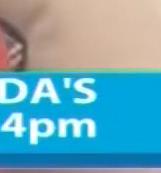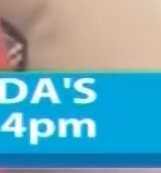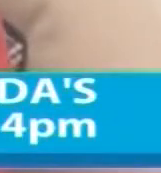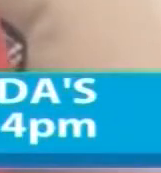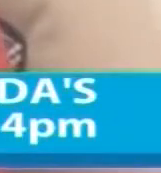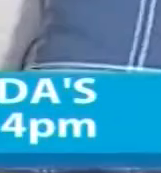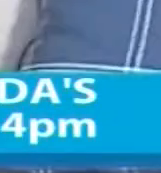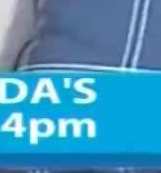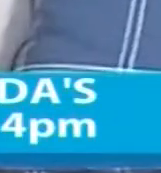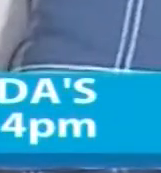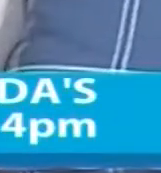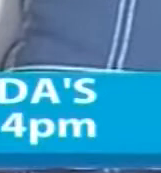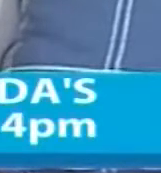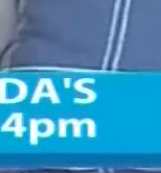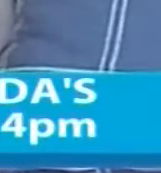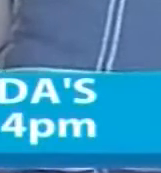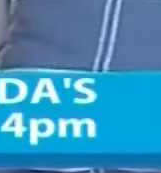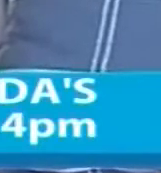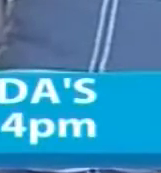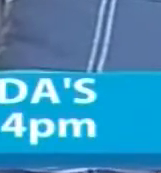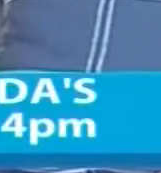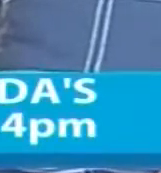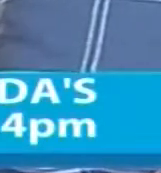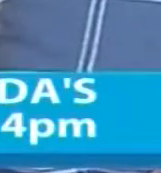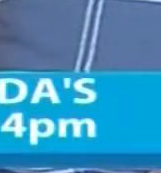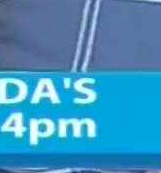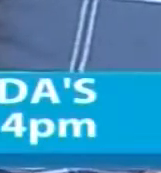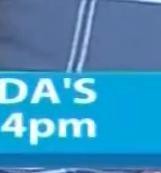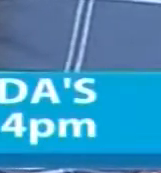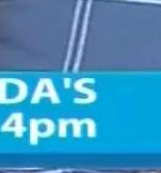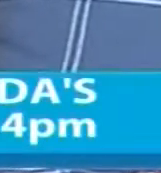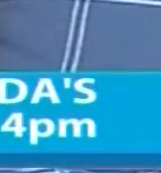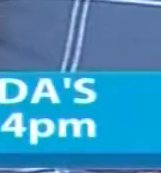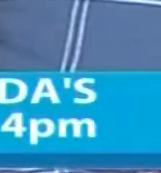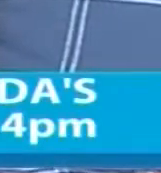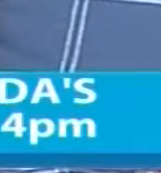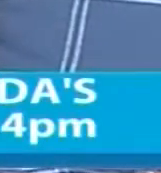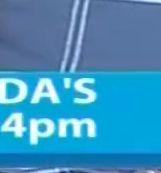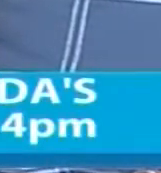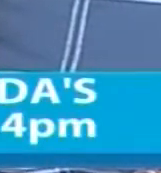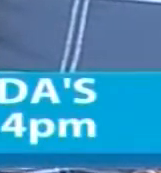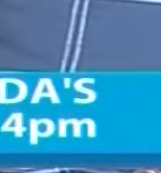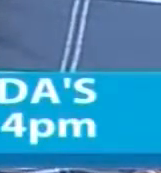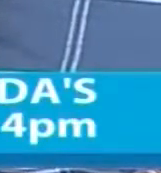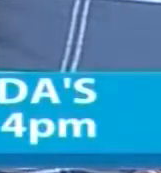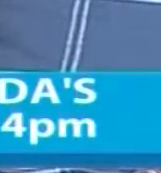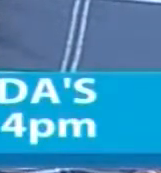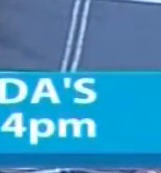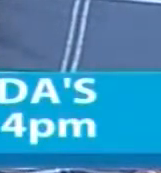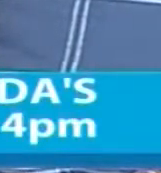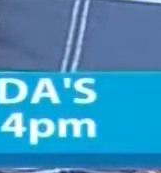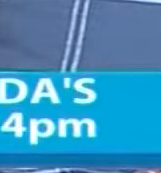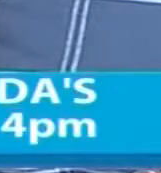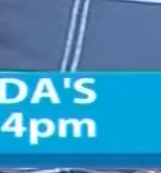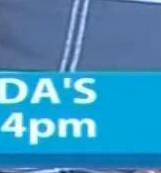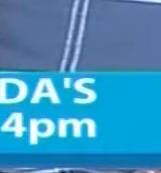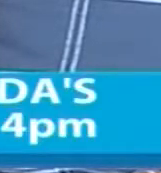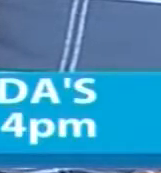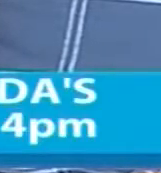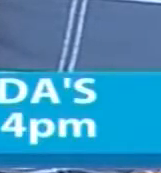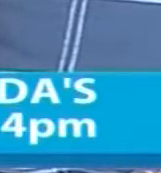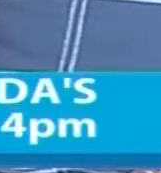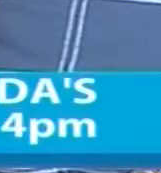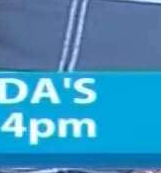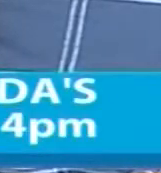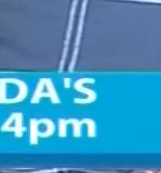am I getting out of that? There is a cliche that used to say women don't support women. I want to believe, and I've seen it with